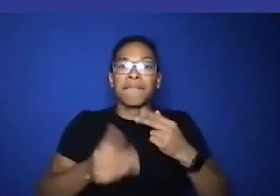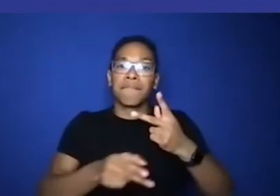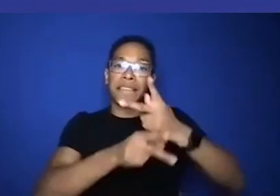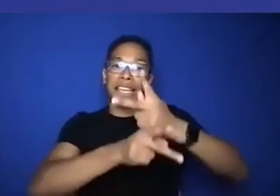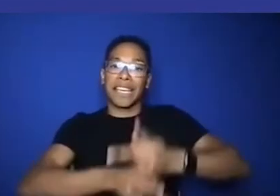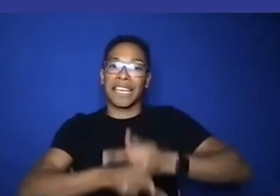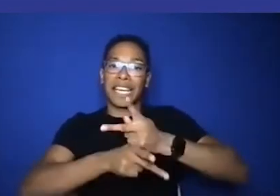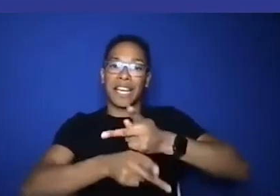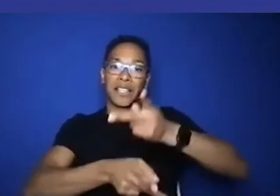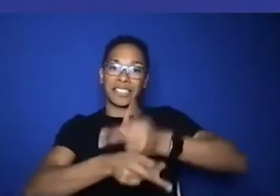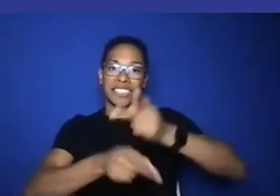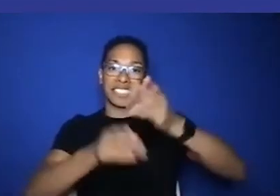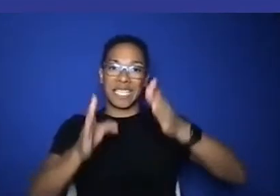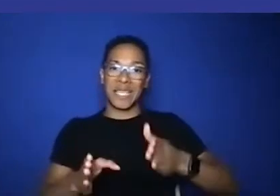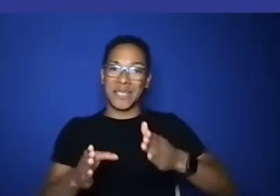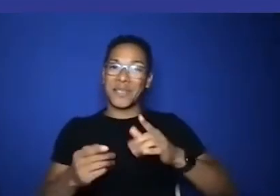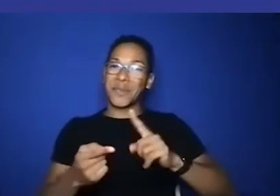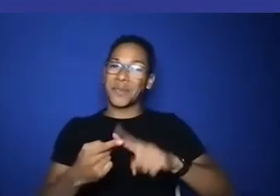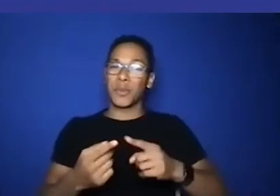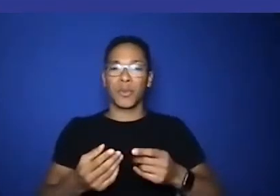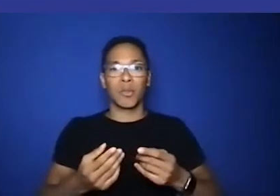breathe life back into